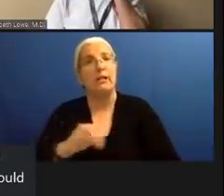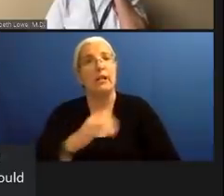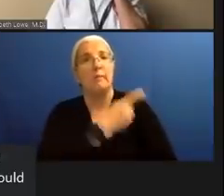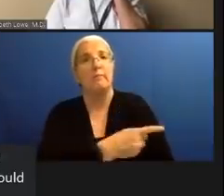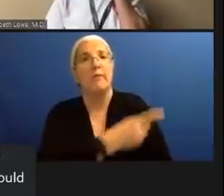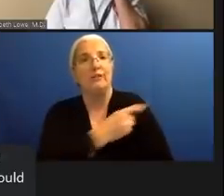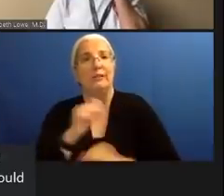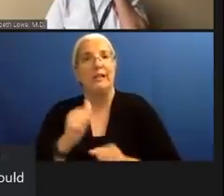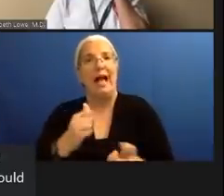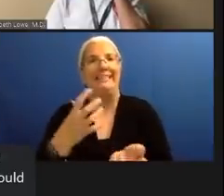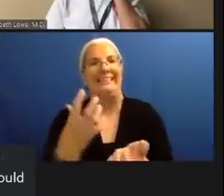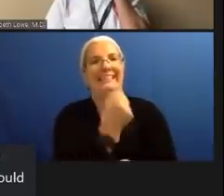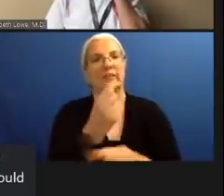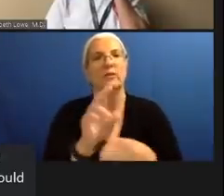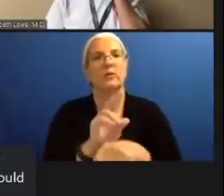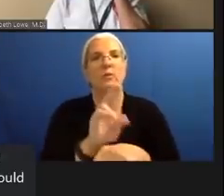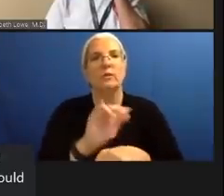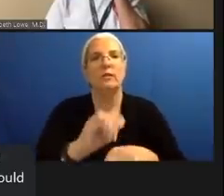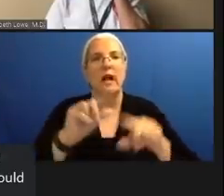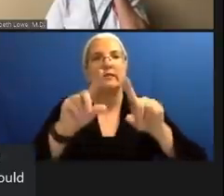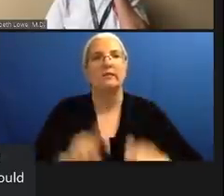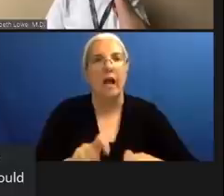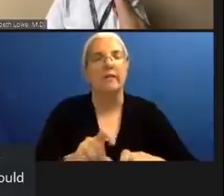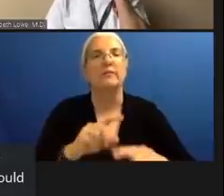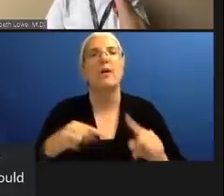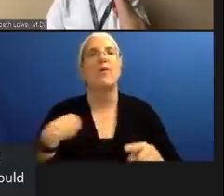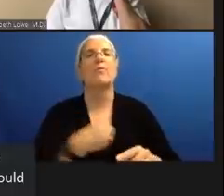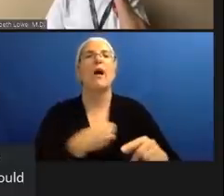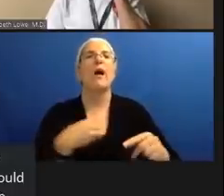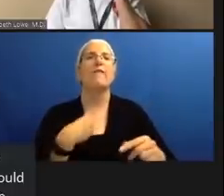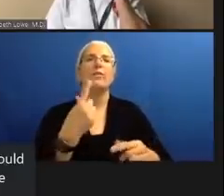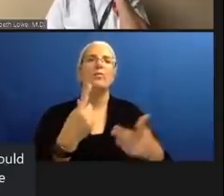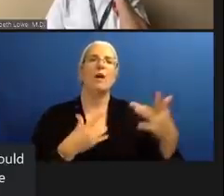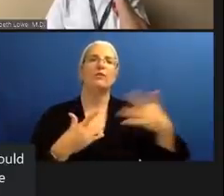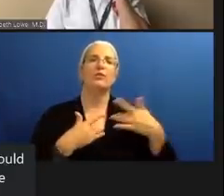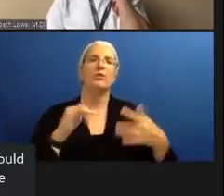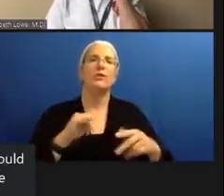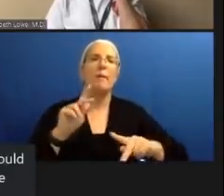concern is people may be sicker with both viruses,